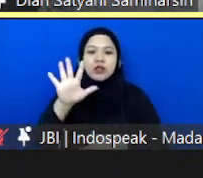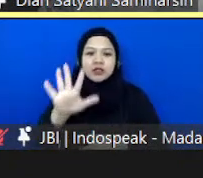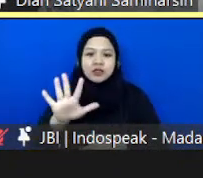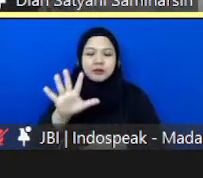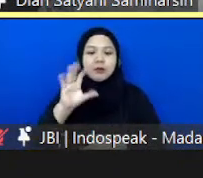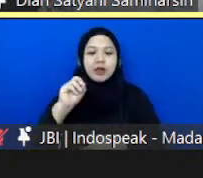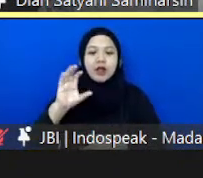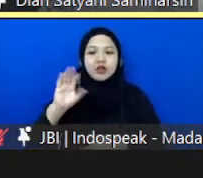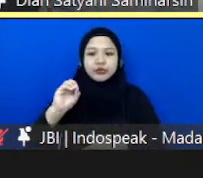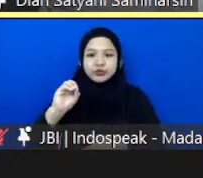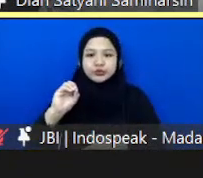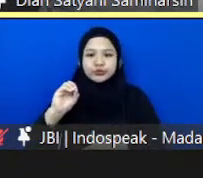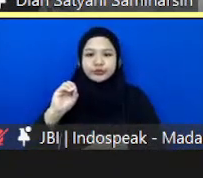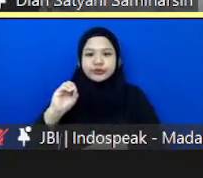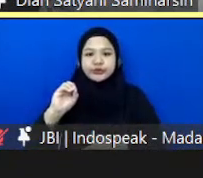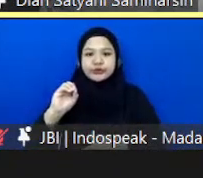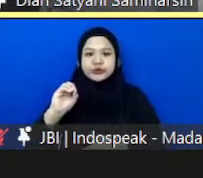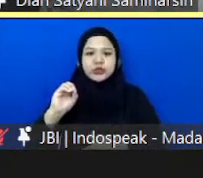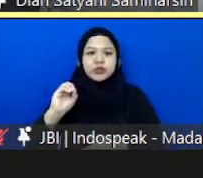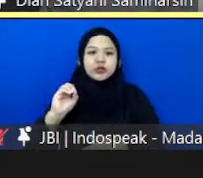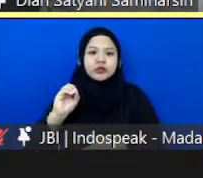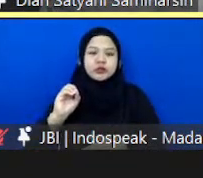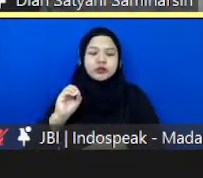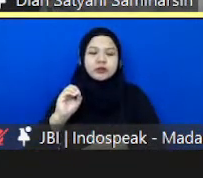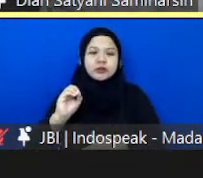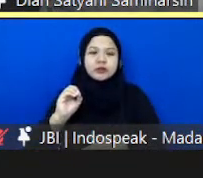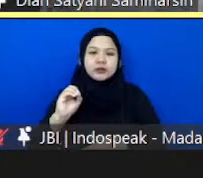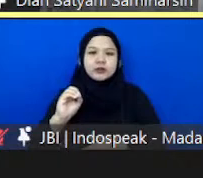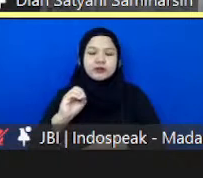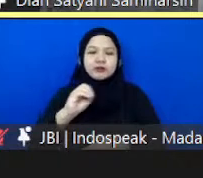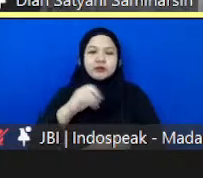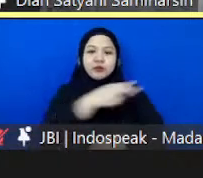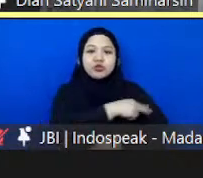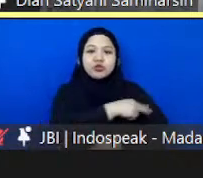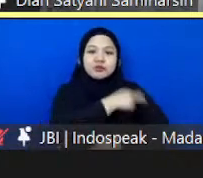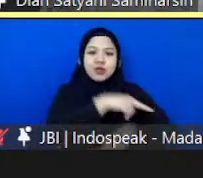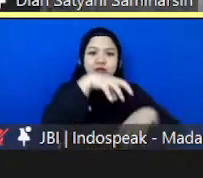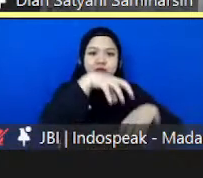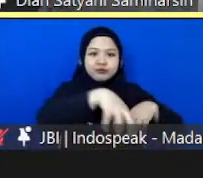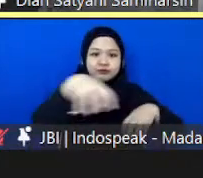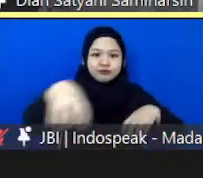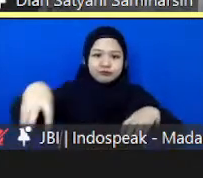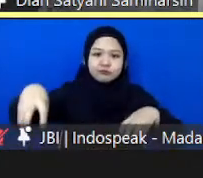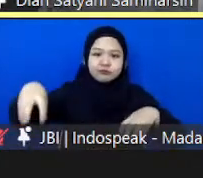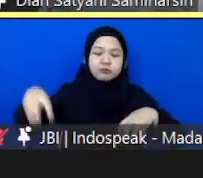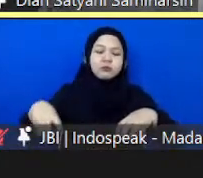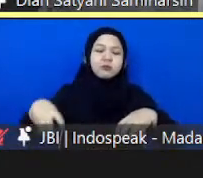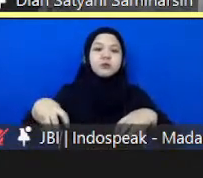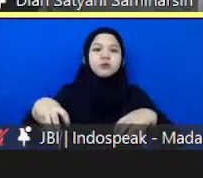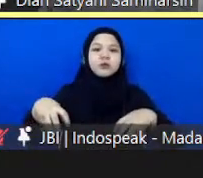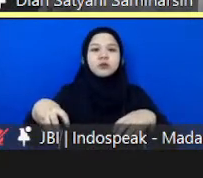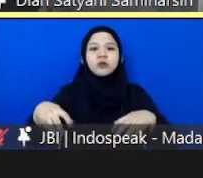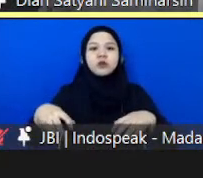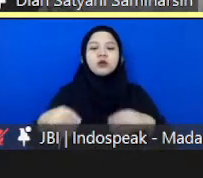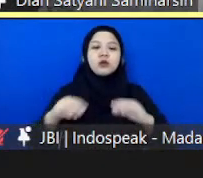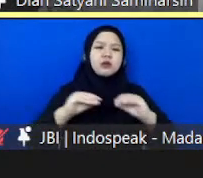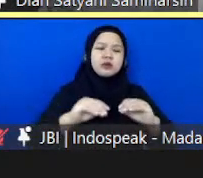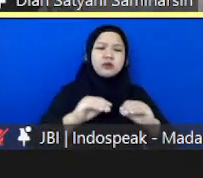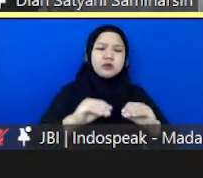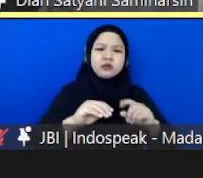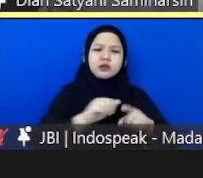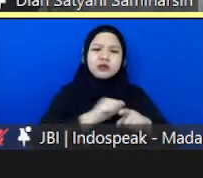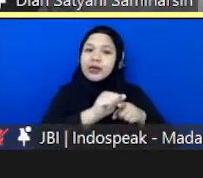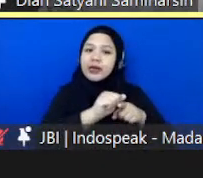health workforce. Most of them are early career professionals, training the health